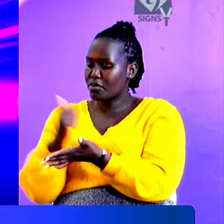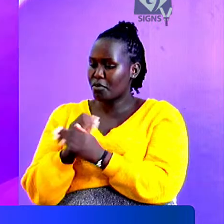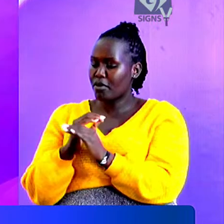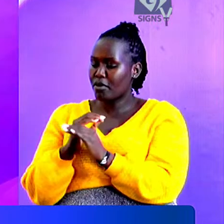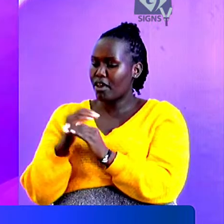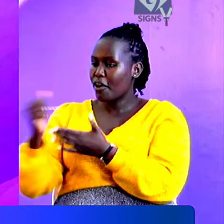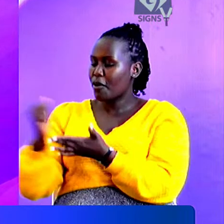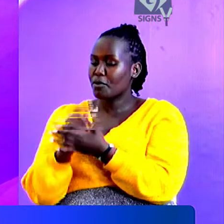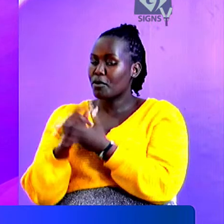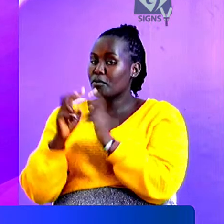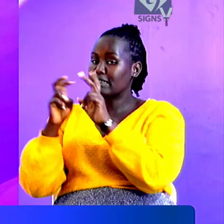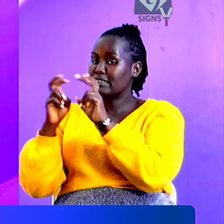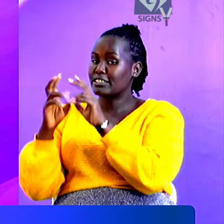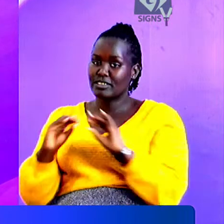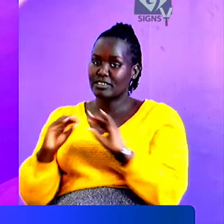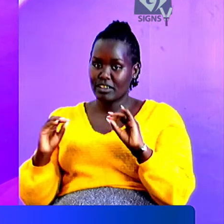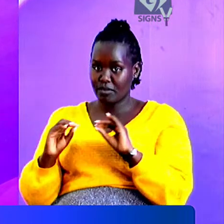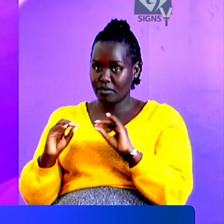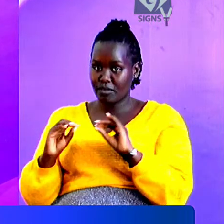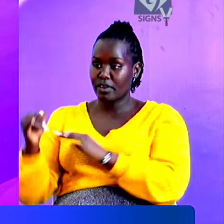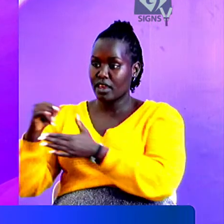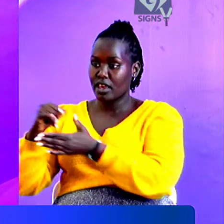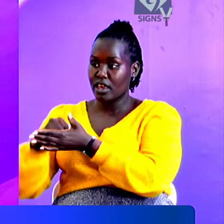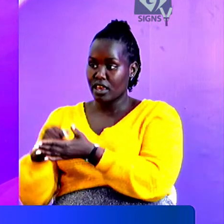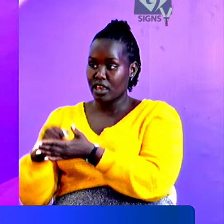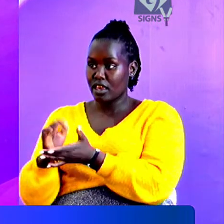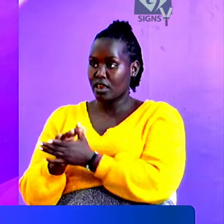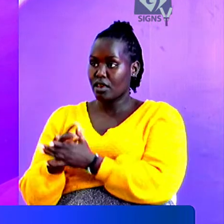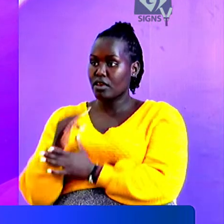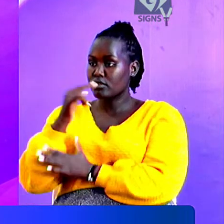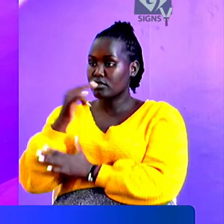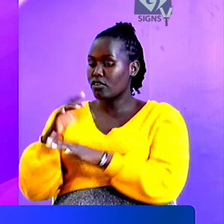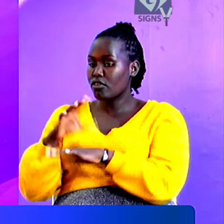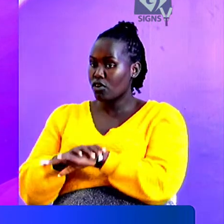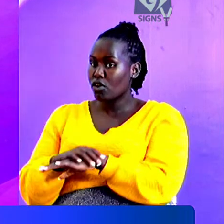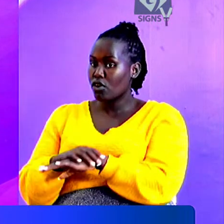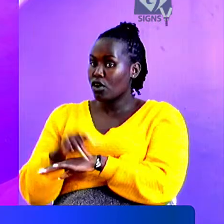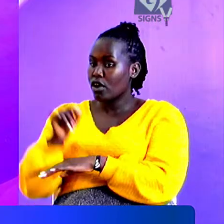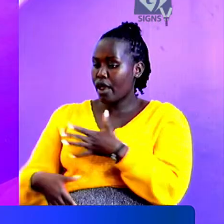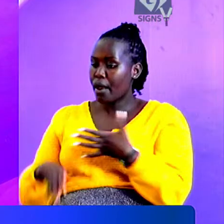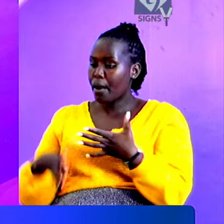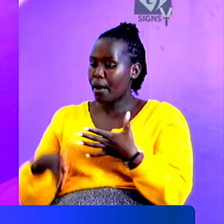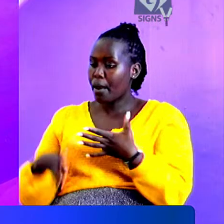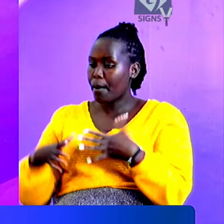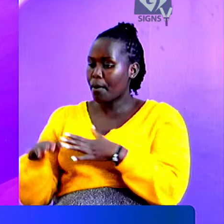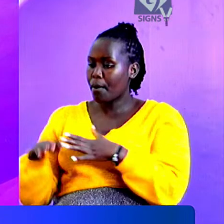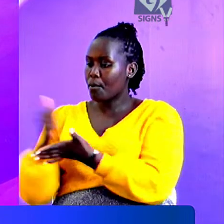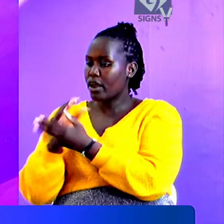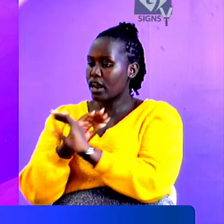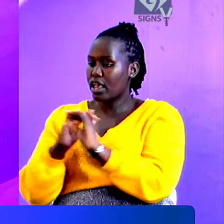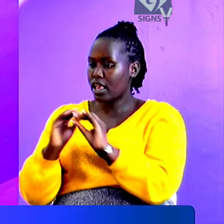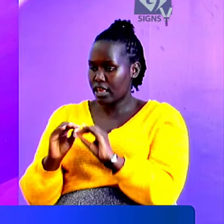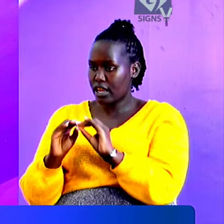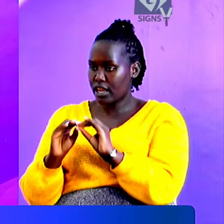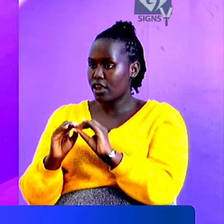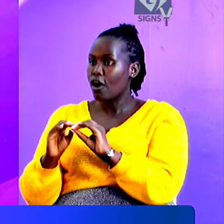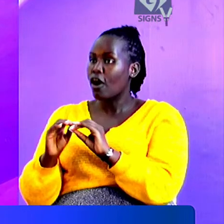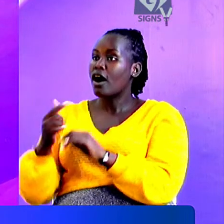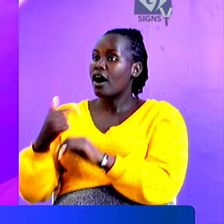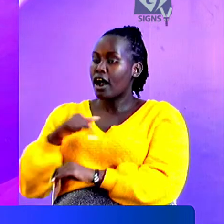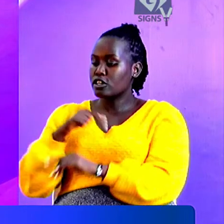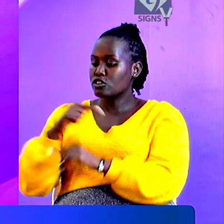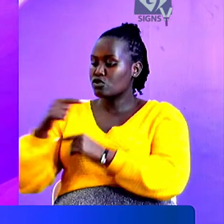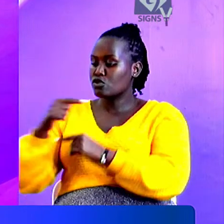the fact that he came in and found so many young people unemployed doesn't mean he cannot solve that unemployment issue. I mean, we should be moving